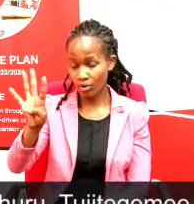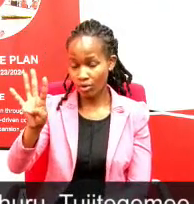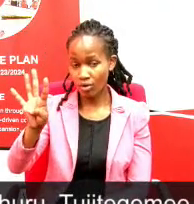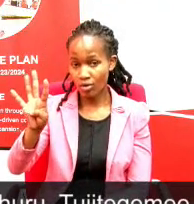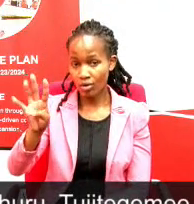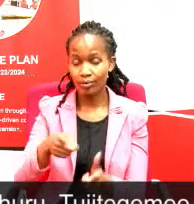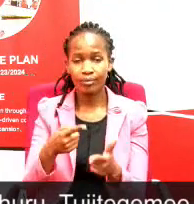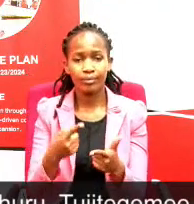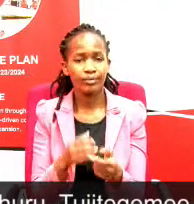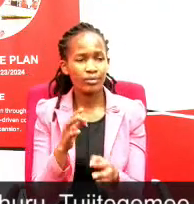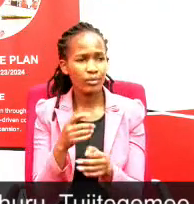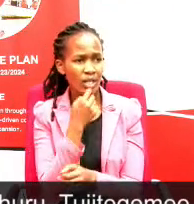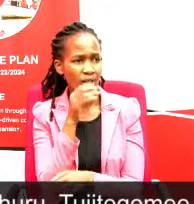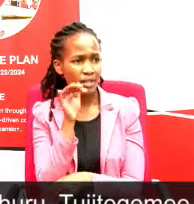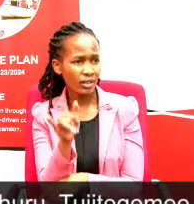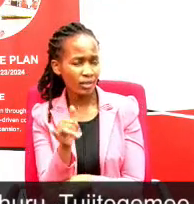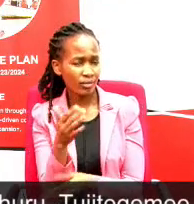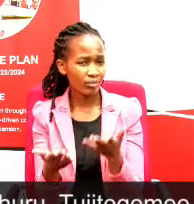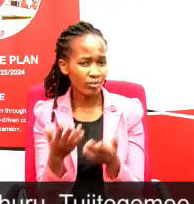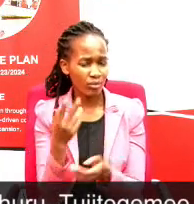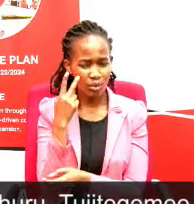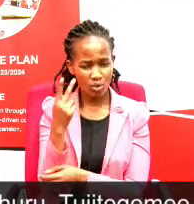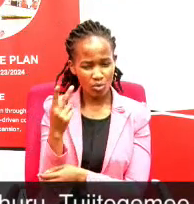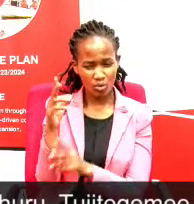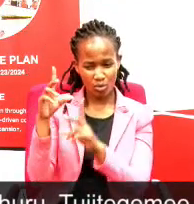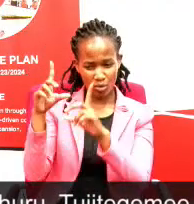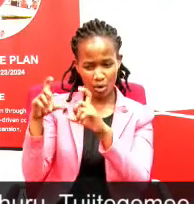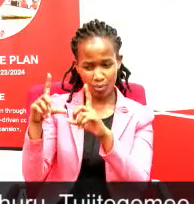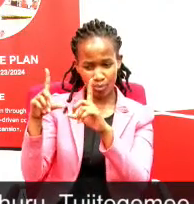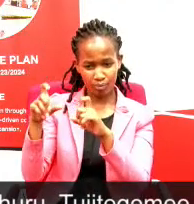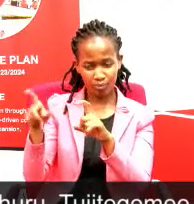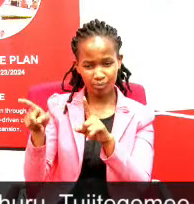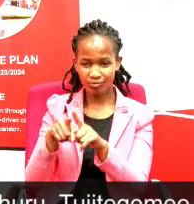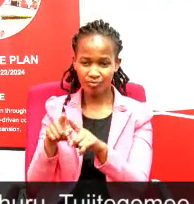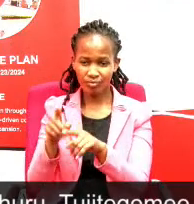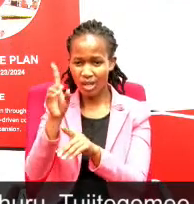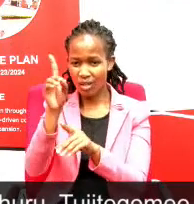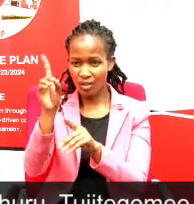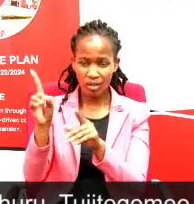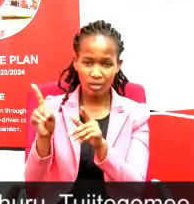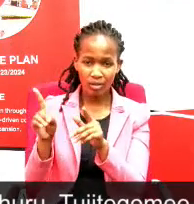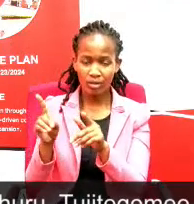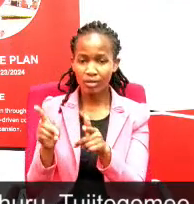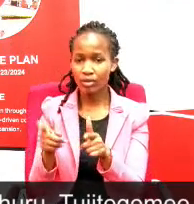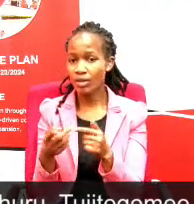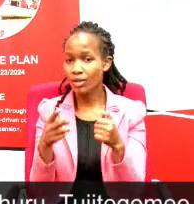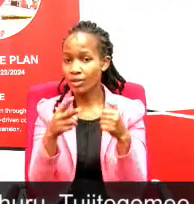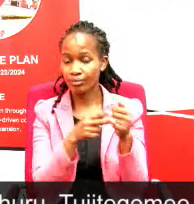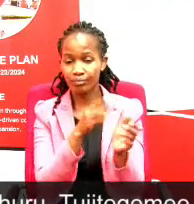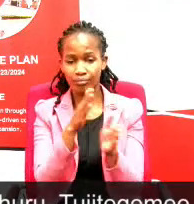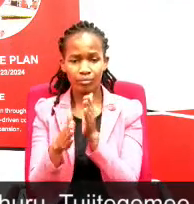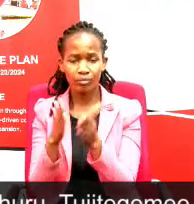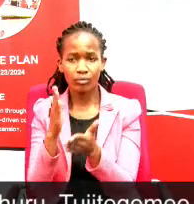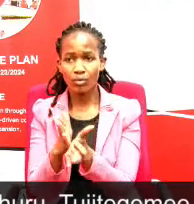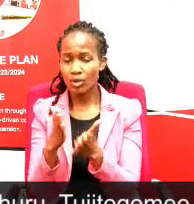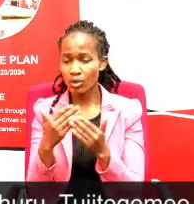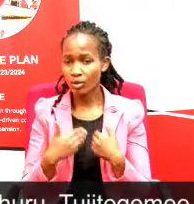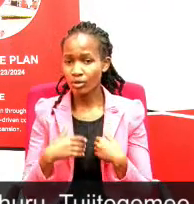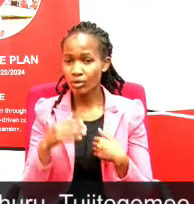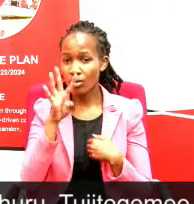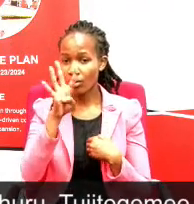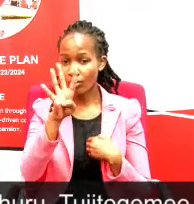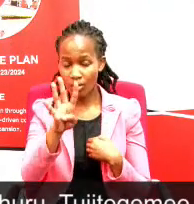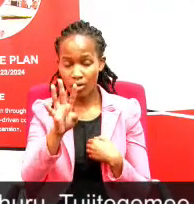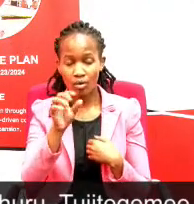If I just mention you saw the pictures and the graphics on the 7th corporate plan, we did